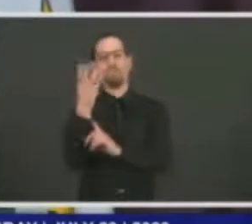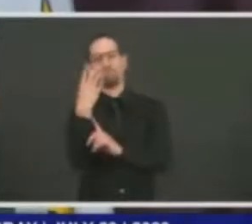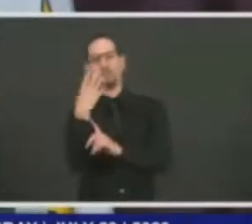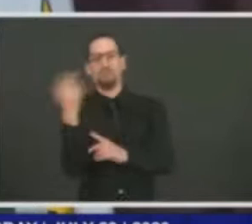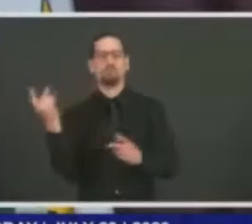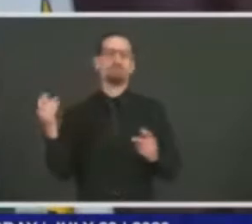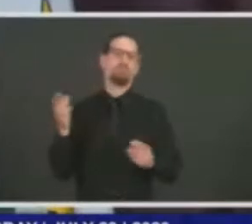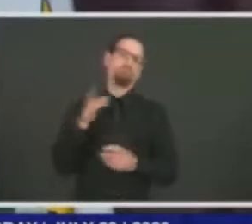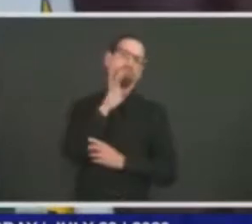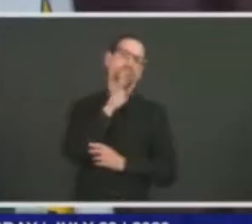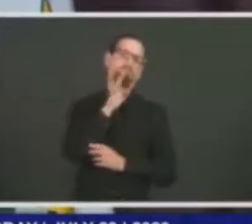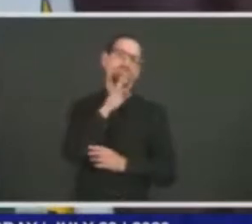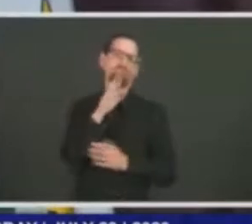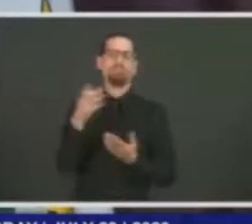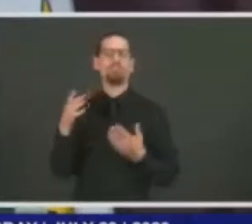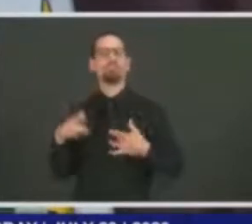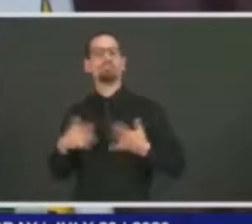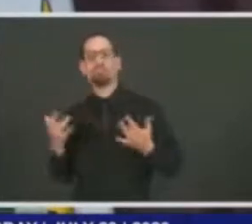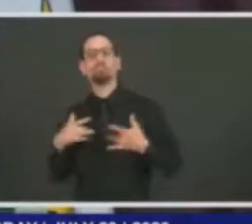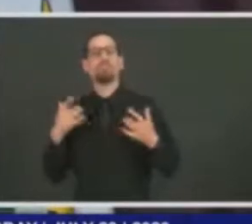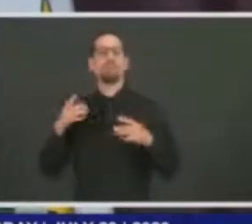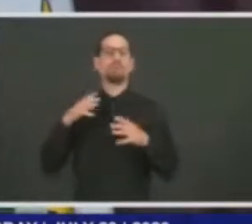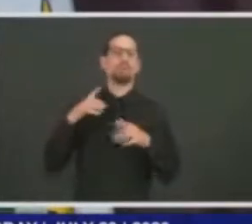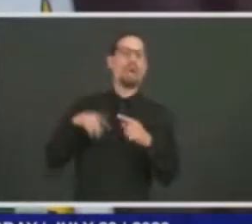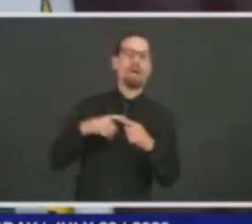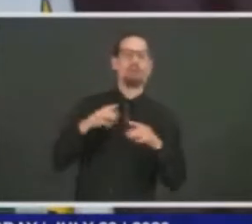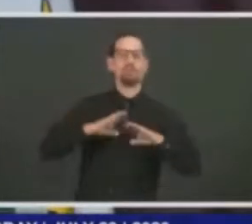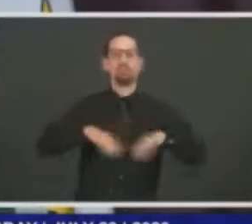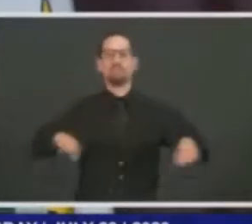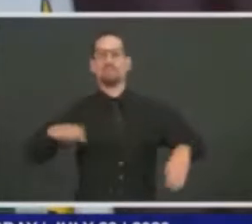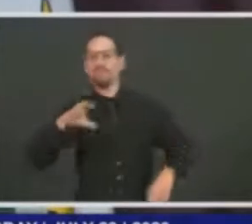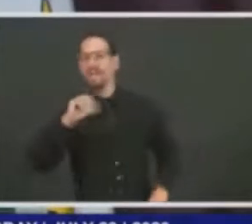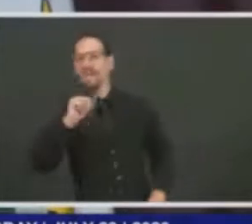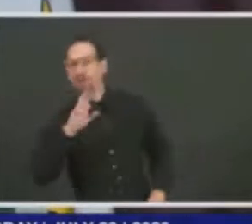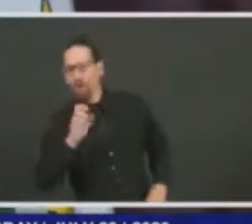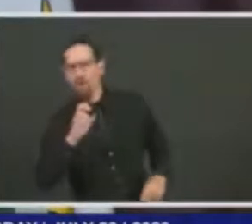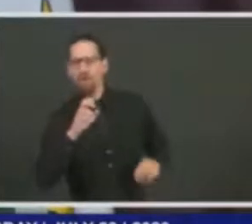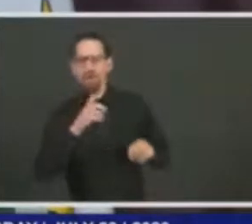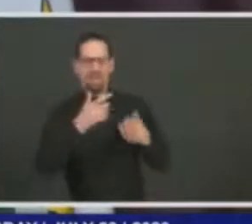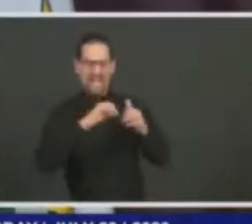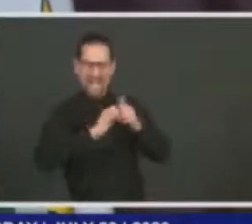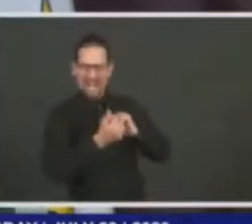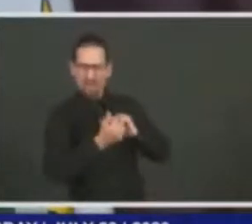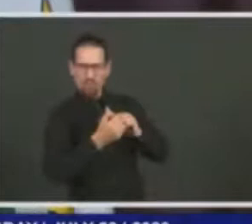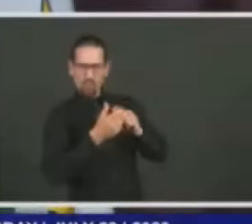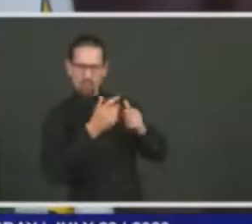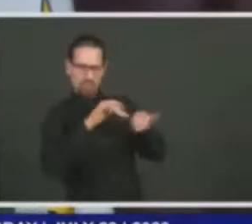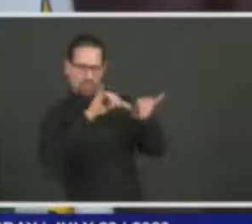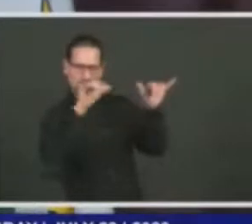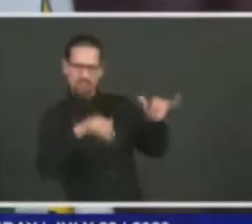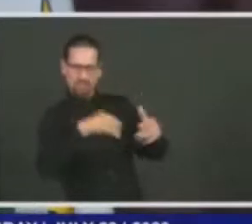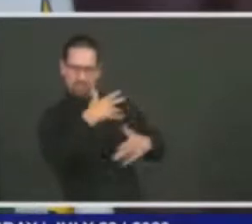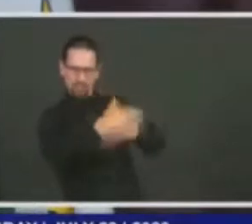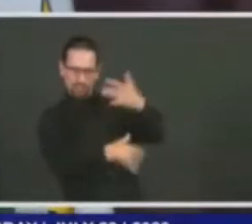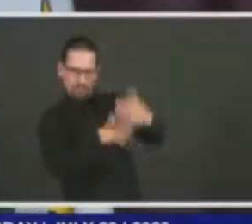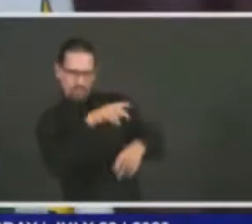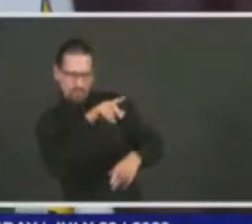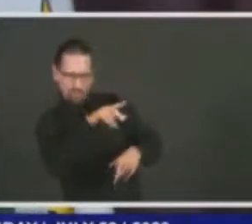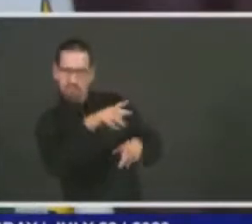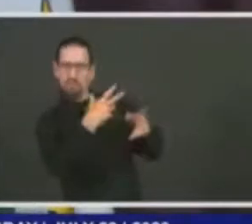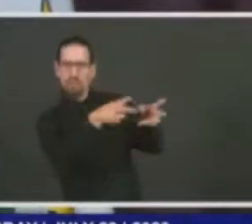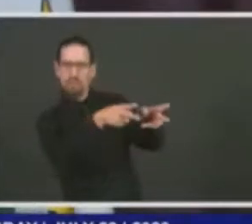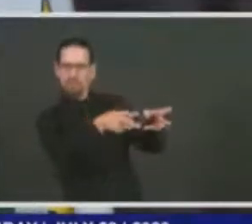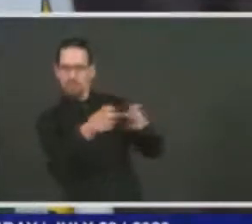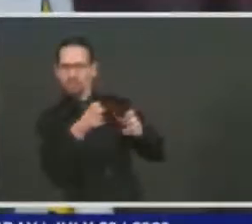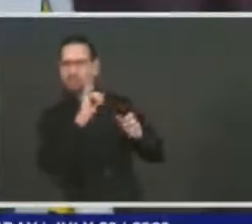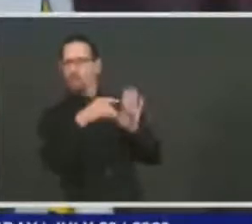from childcare and what can we learn from that to make our schools safer when they reopen. I think it's